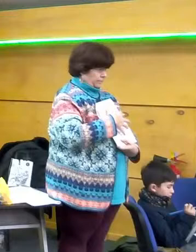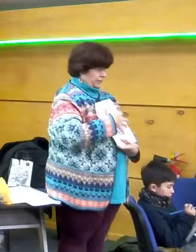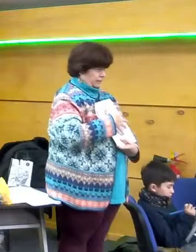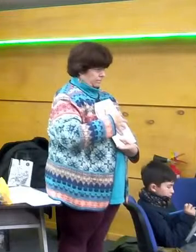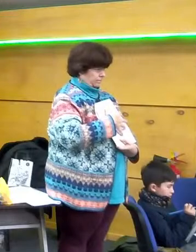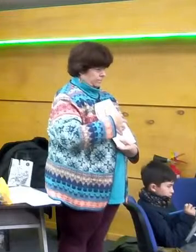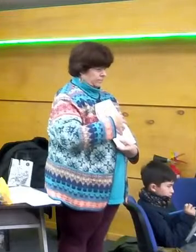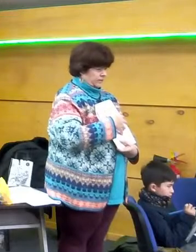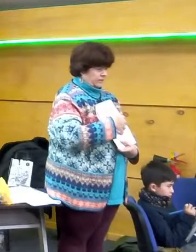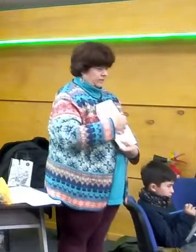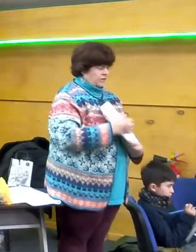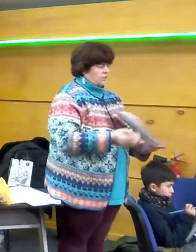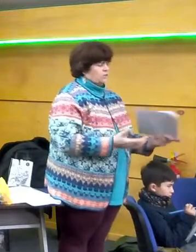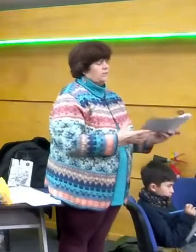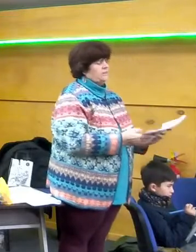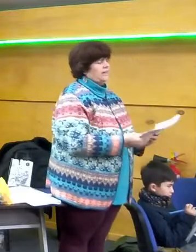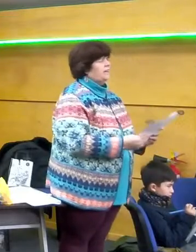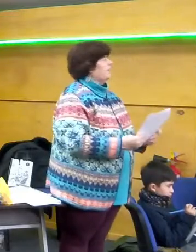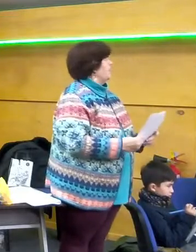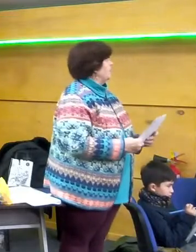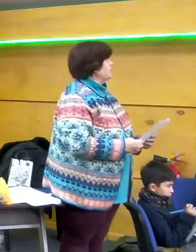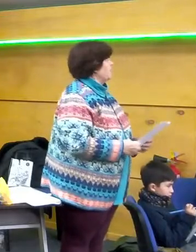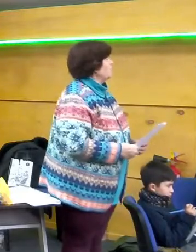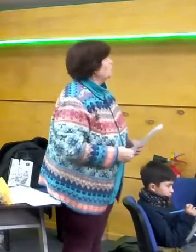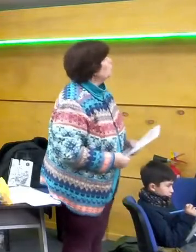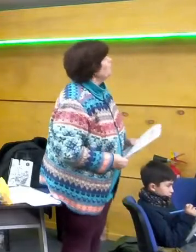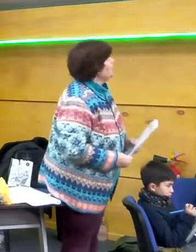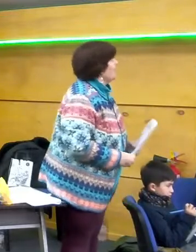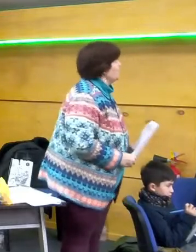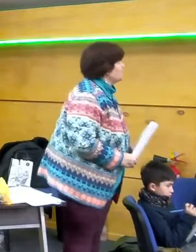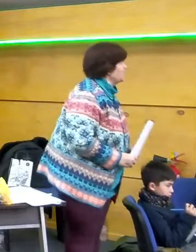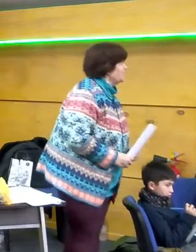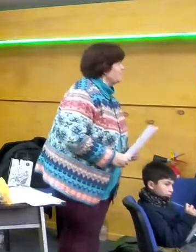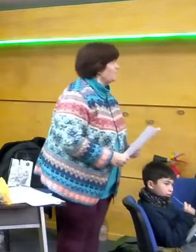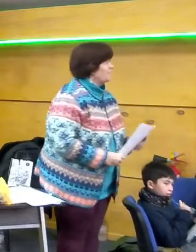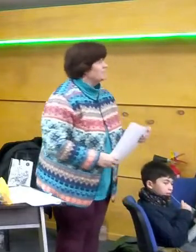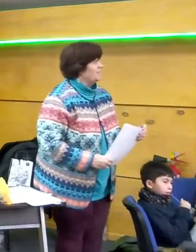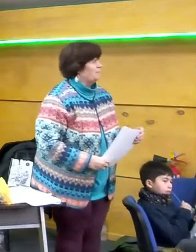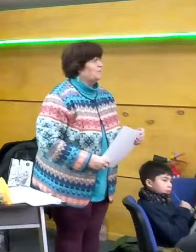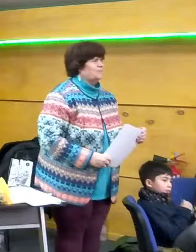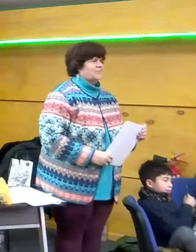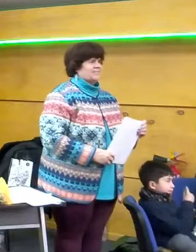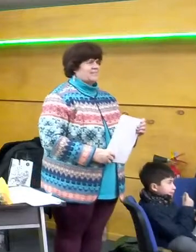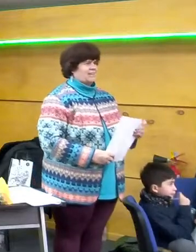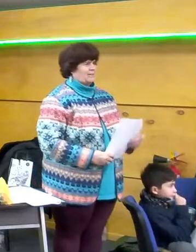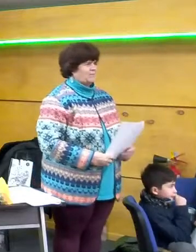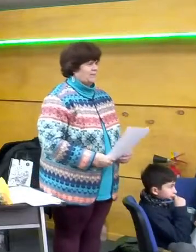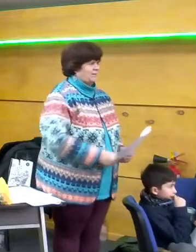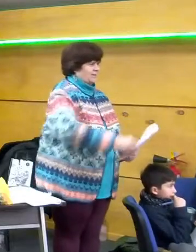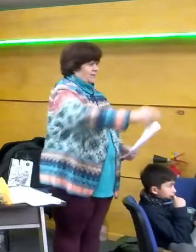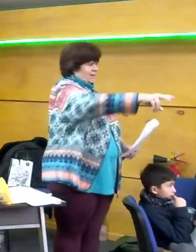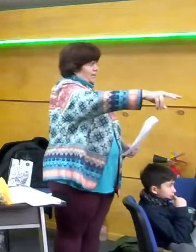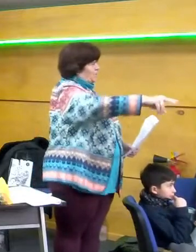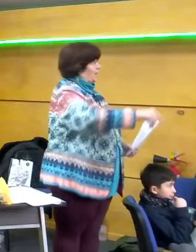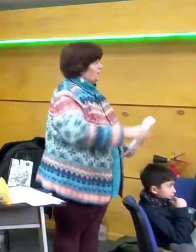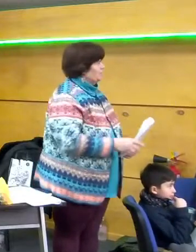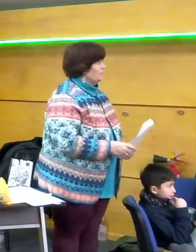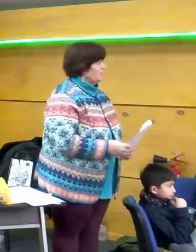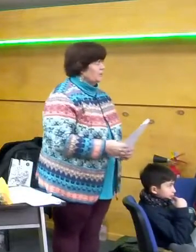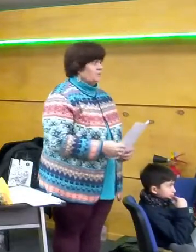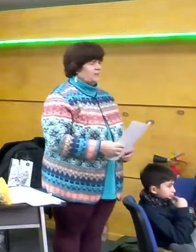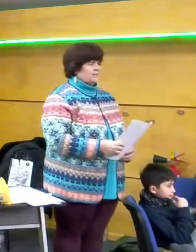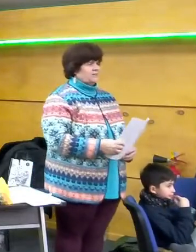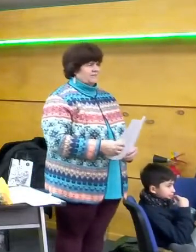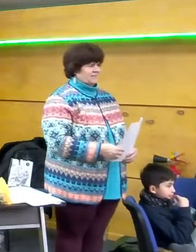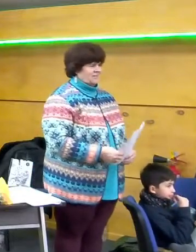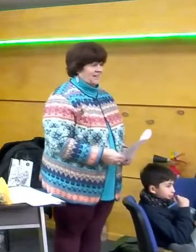and what they've done. Let's get an example. Who are we going to have to give an example for this time? Oh, we got Pamela. We got the